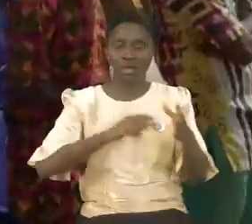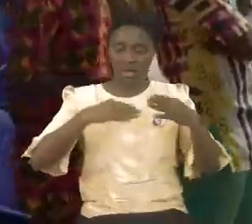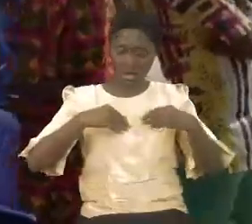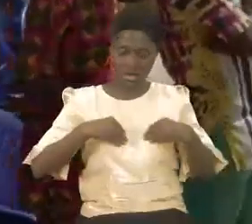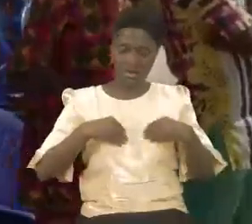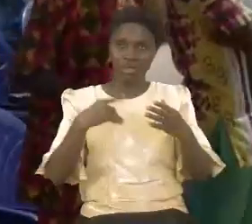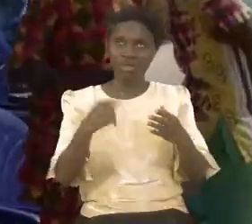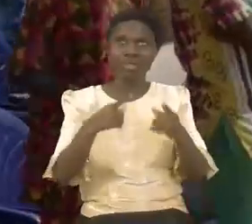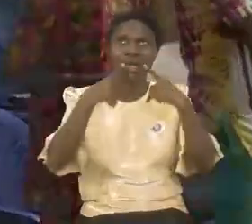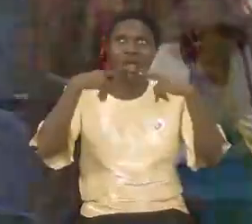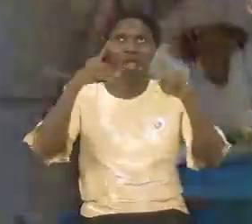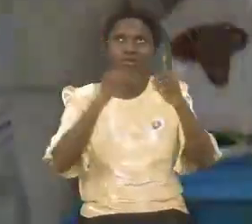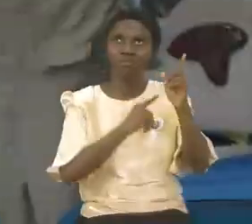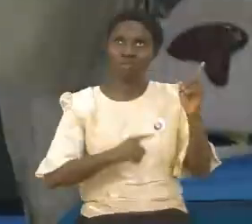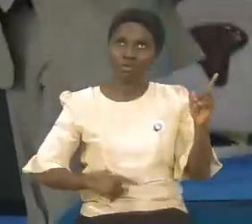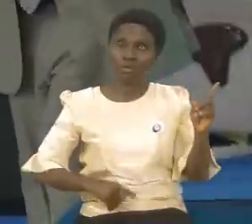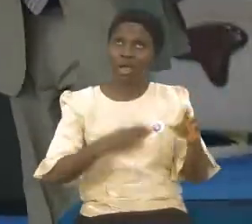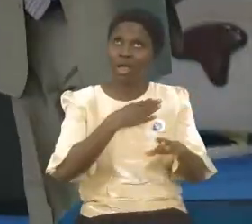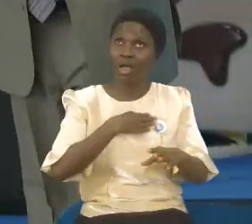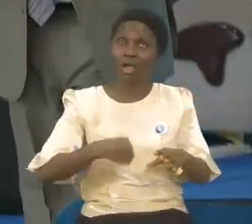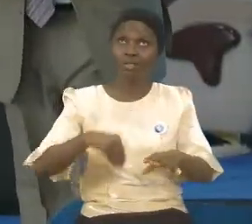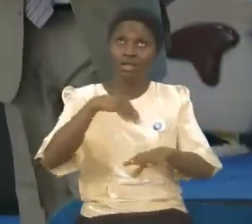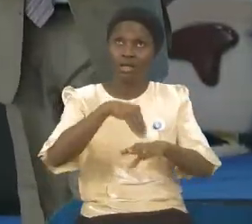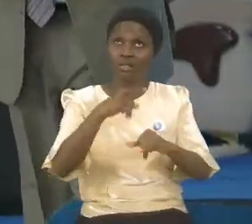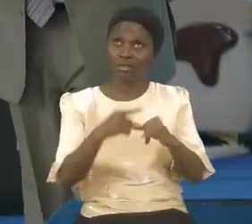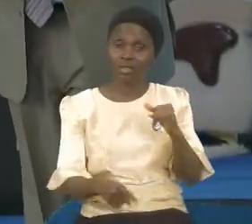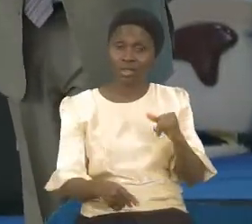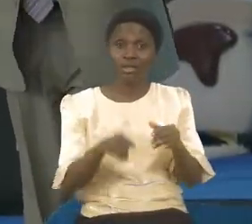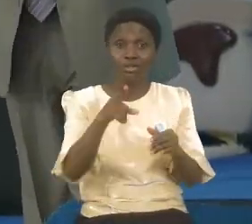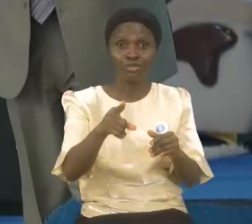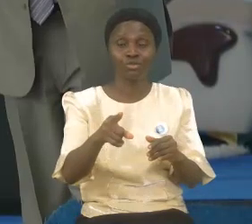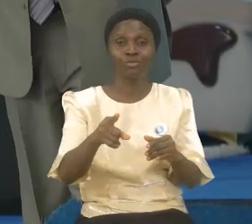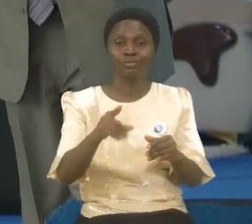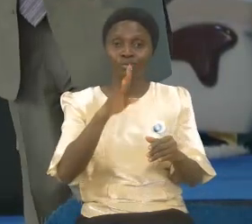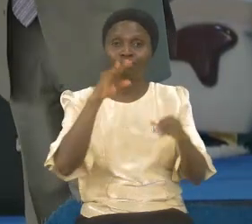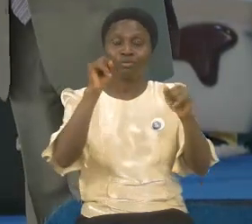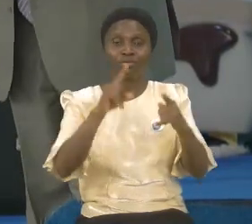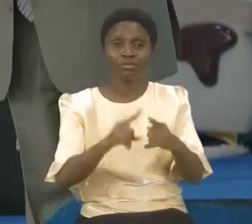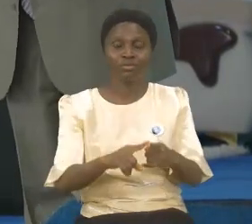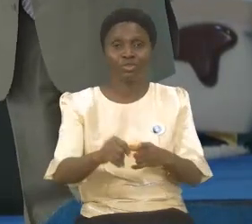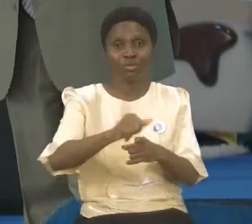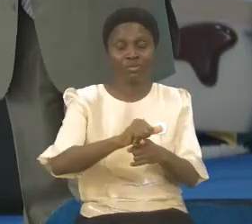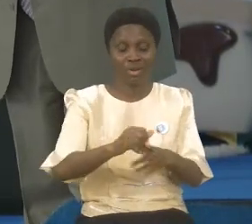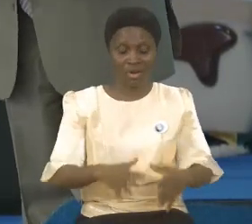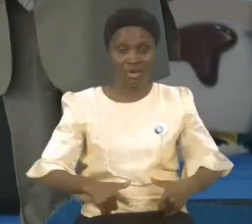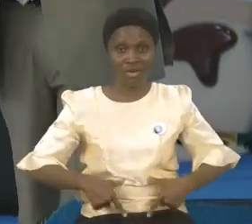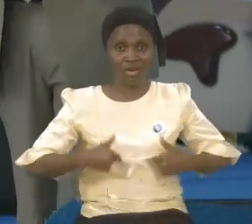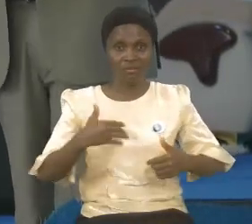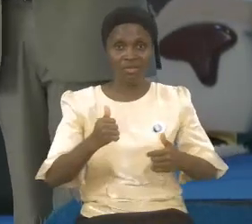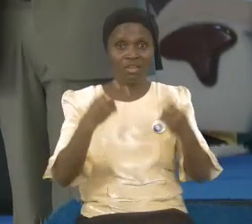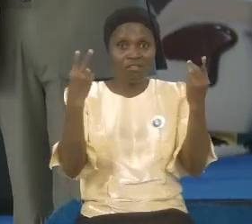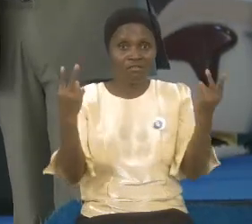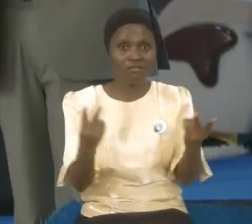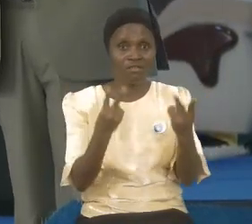of the Lord, and eventually you live a victorious life, a righteous life, a pure life,